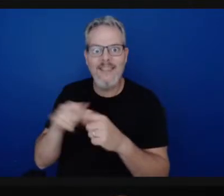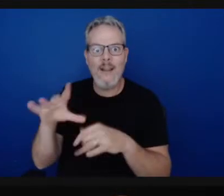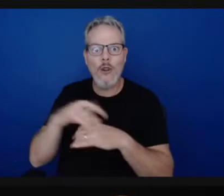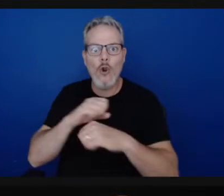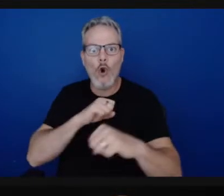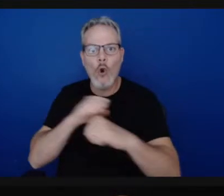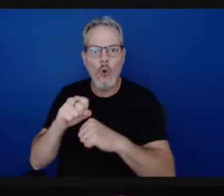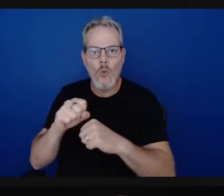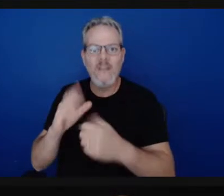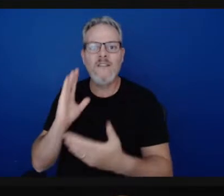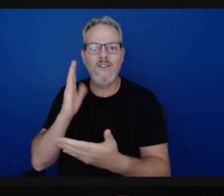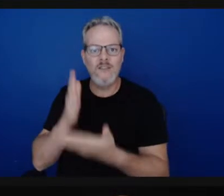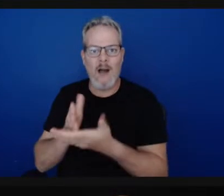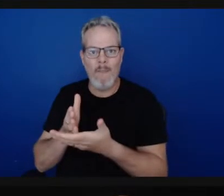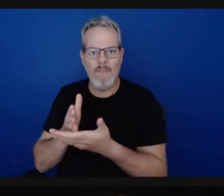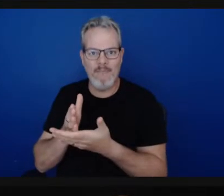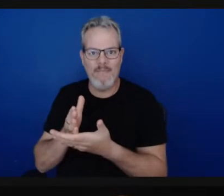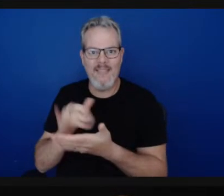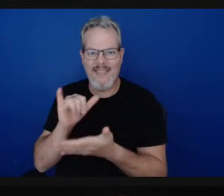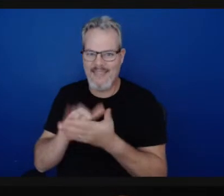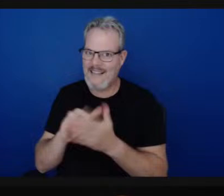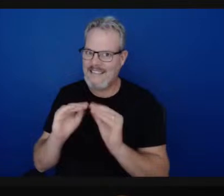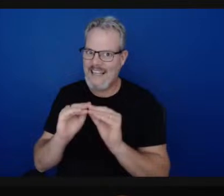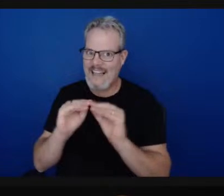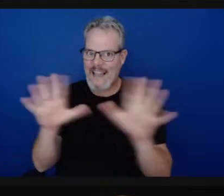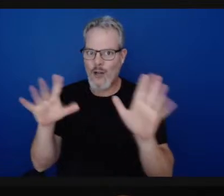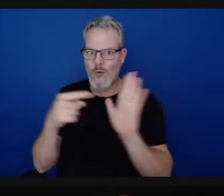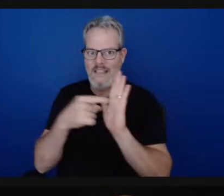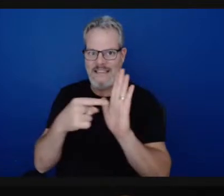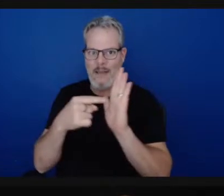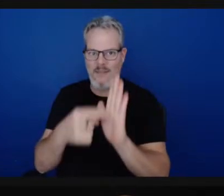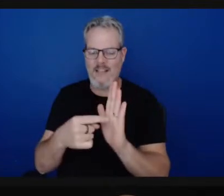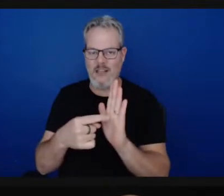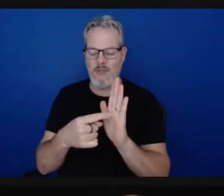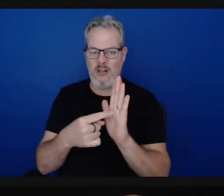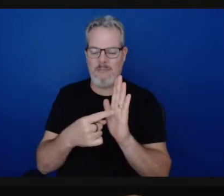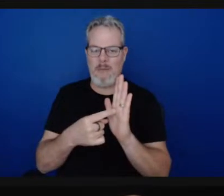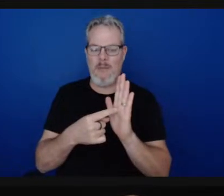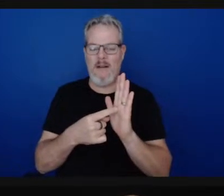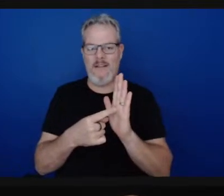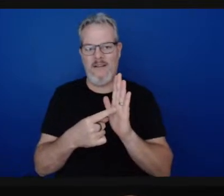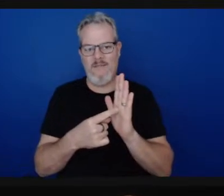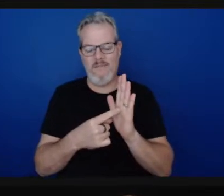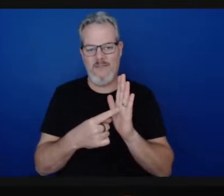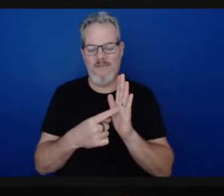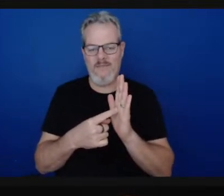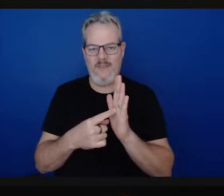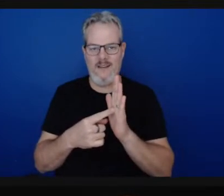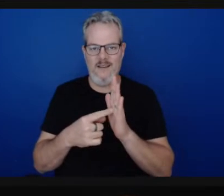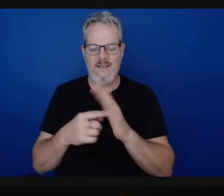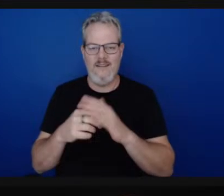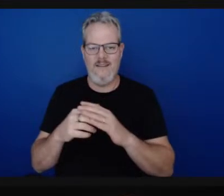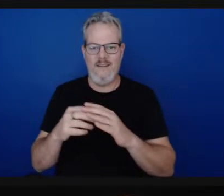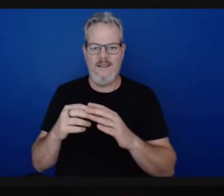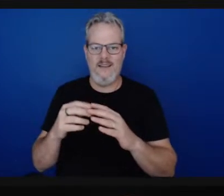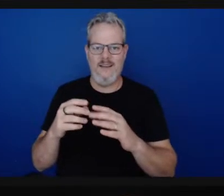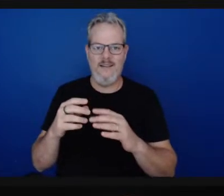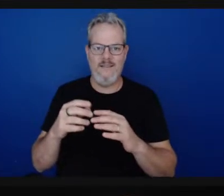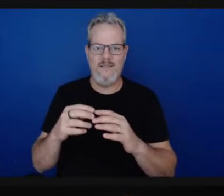clear examples of how pumping fluids and pressure down at depth does facilitate earthquakes to move, or faults to move and cause